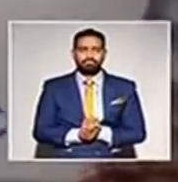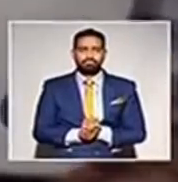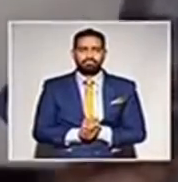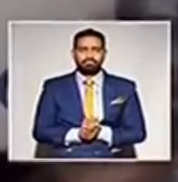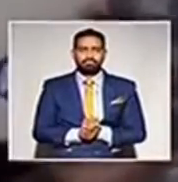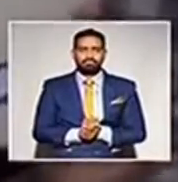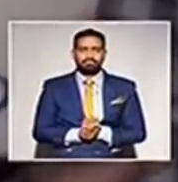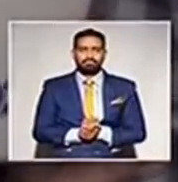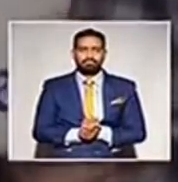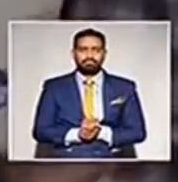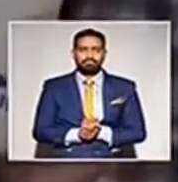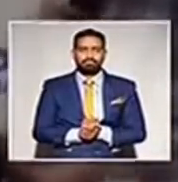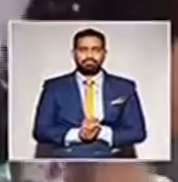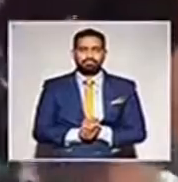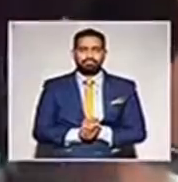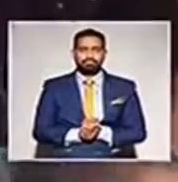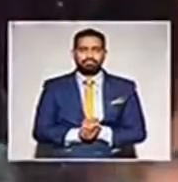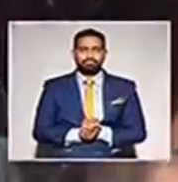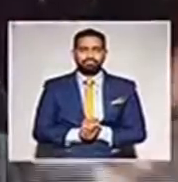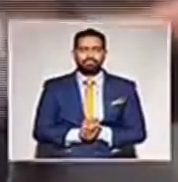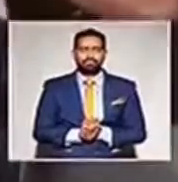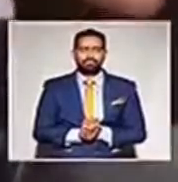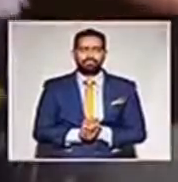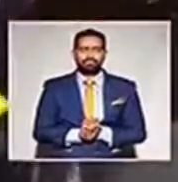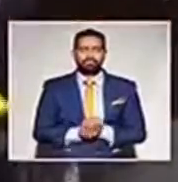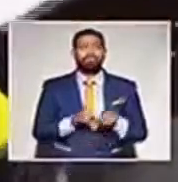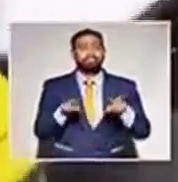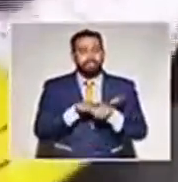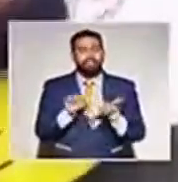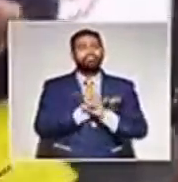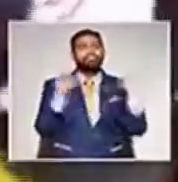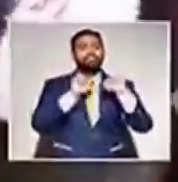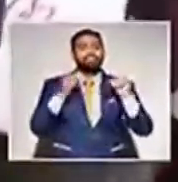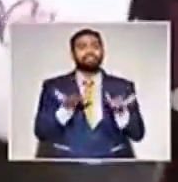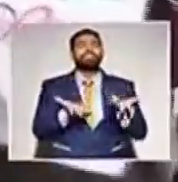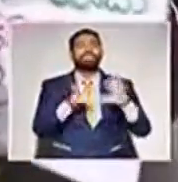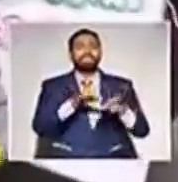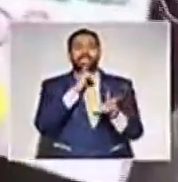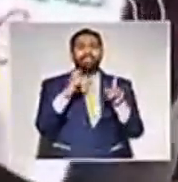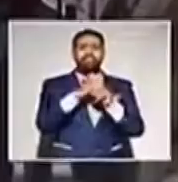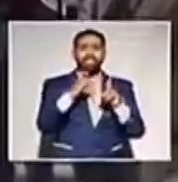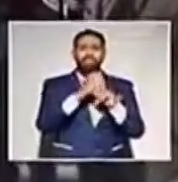One such protest had been organized under the Dehiwala flyover.